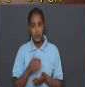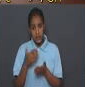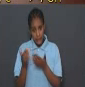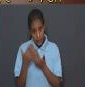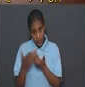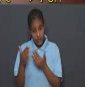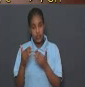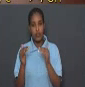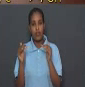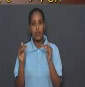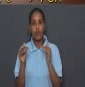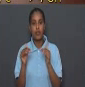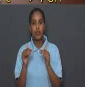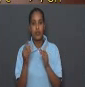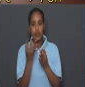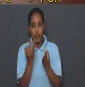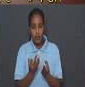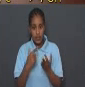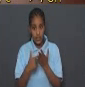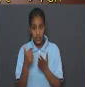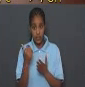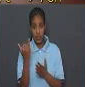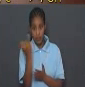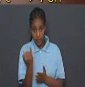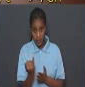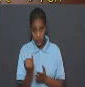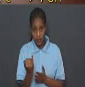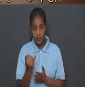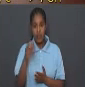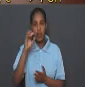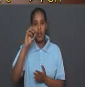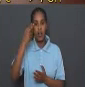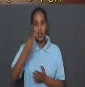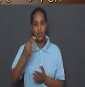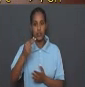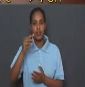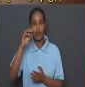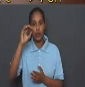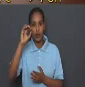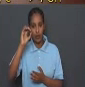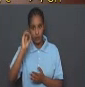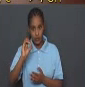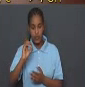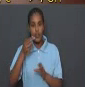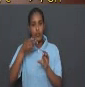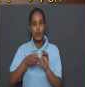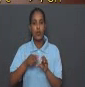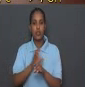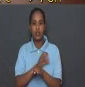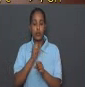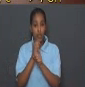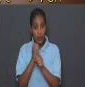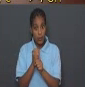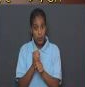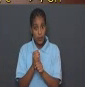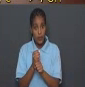In its simplest form, which is shown in this image, a hydrogen-oxygen fuel